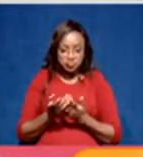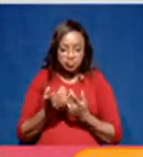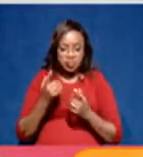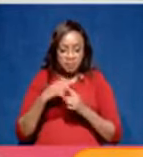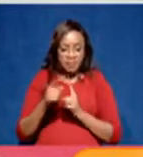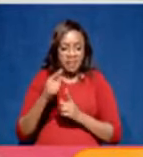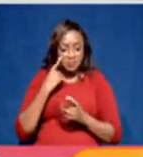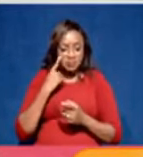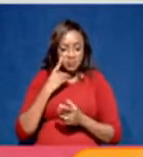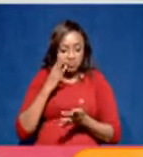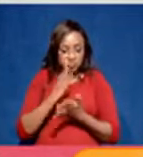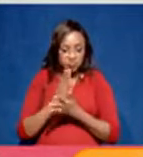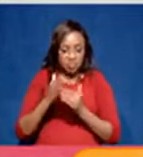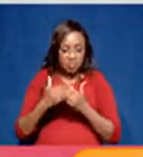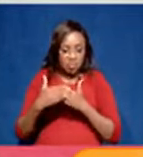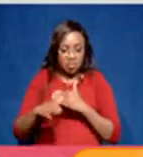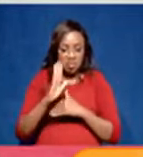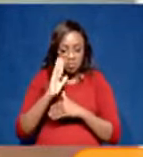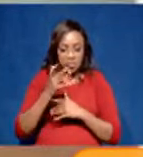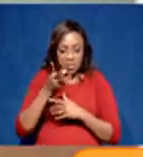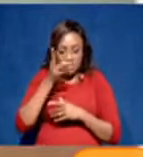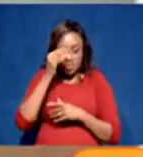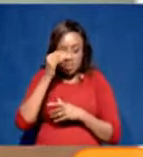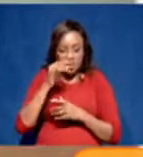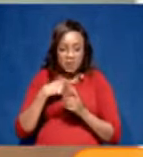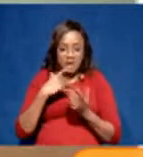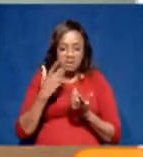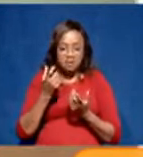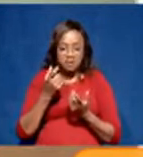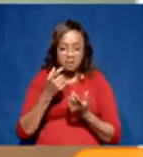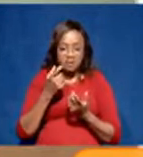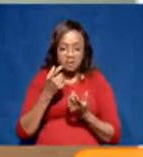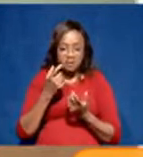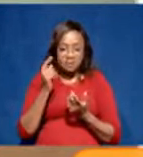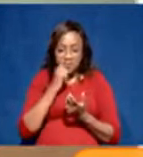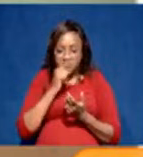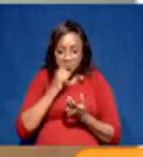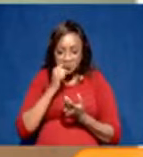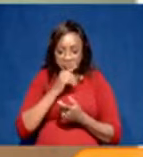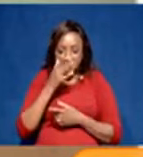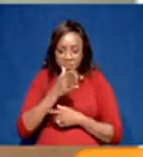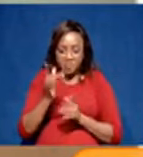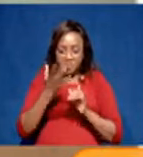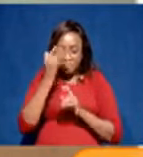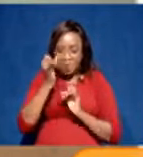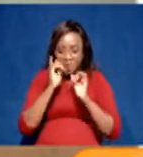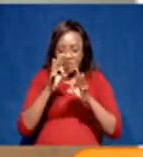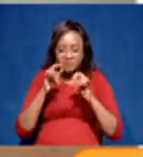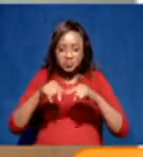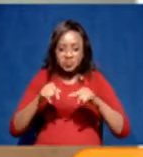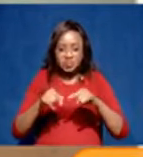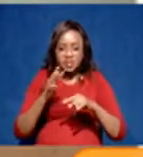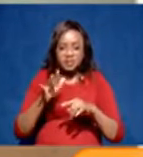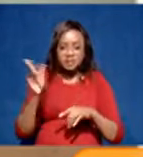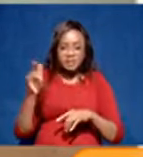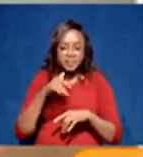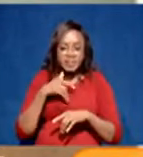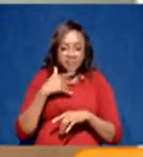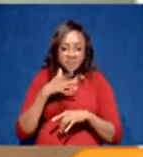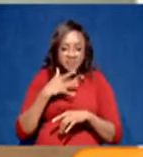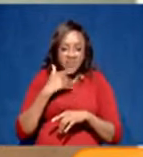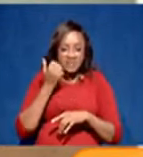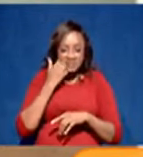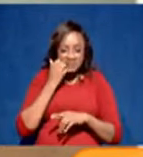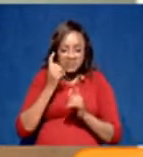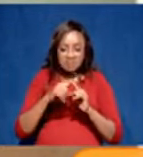into a risk. We are also going to do a lot of education to members that they run into a risk. Today, if they fell sick and they're not able to get treated, they'll not